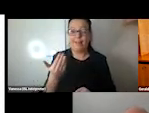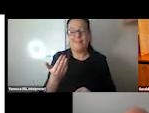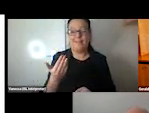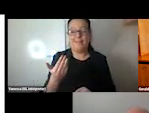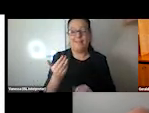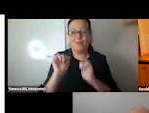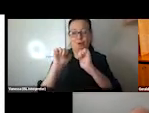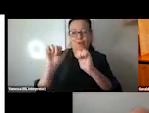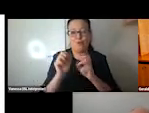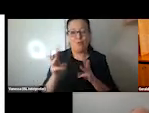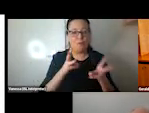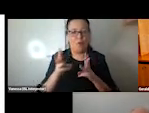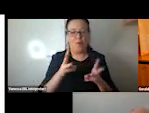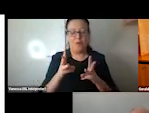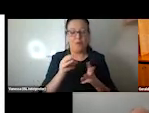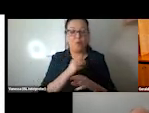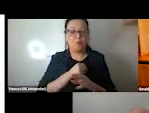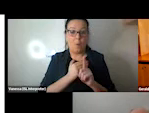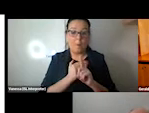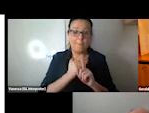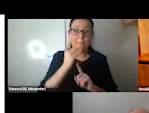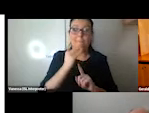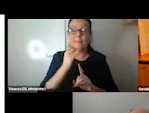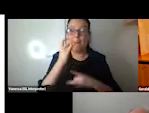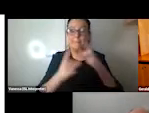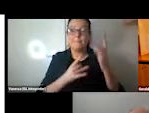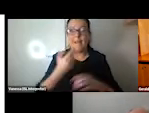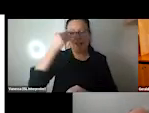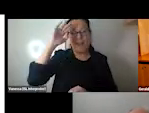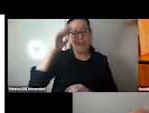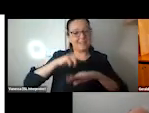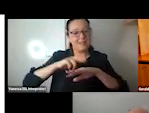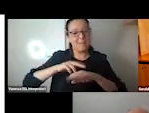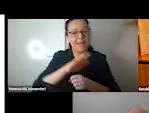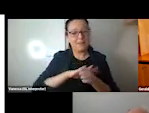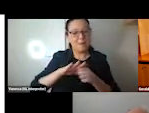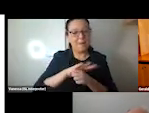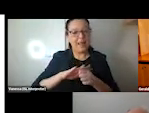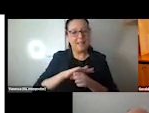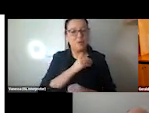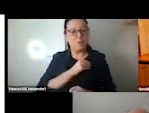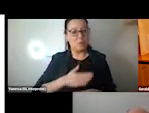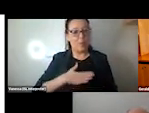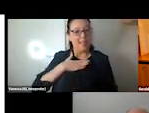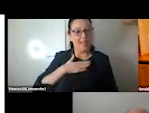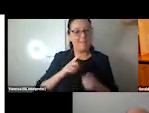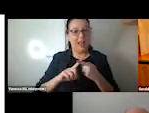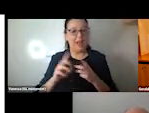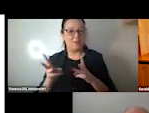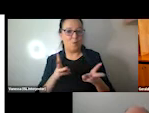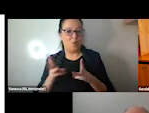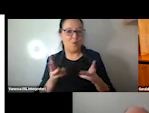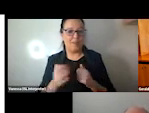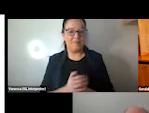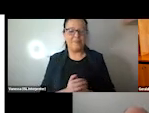make Ireland a far better place for us all to live and to work. I hope today that the